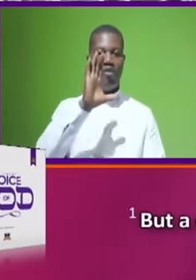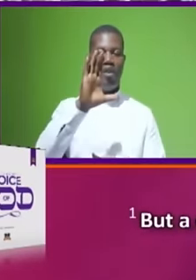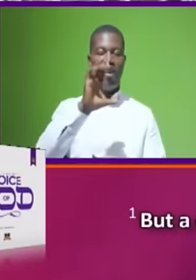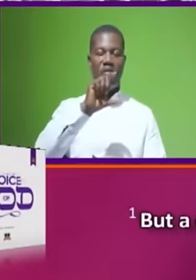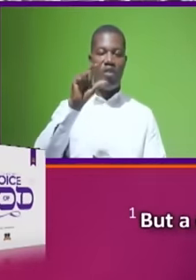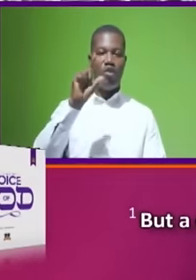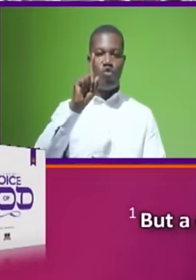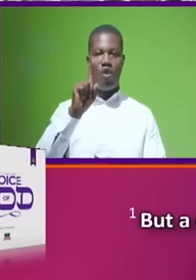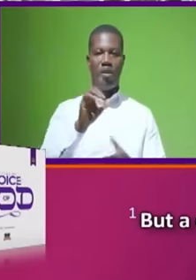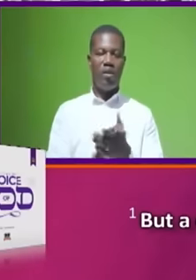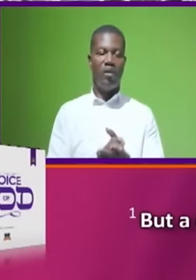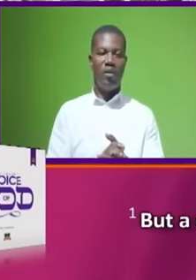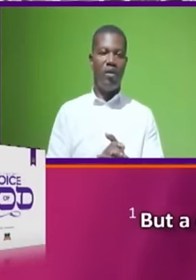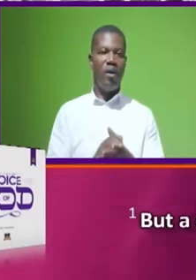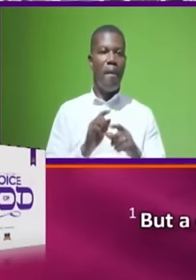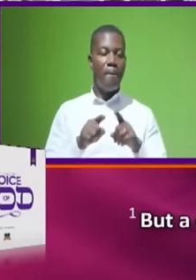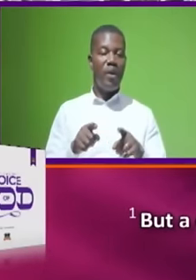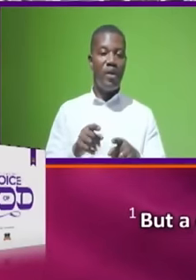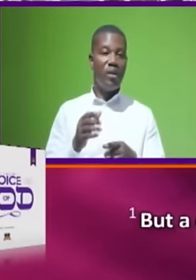Chapter 5, verse 1. Uh-huh.